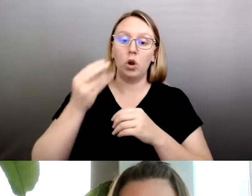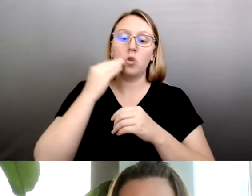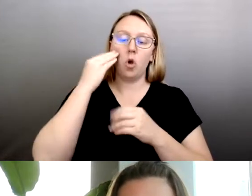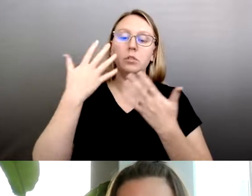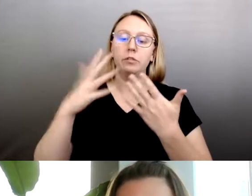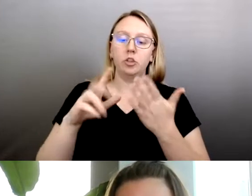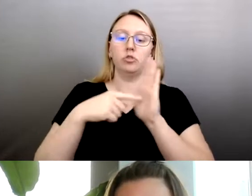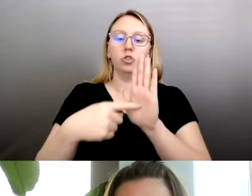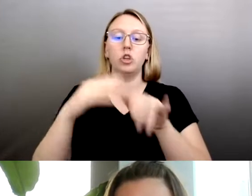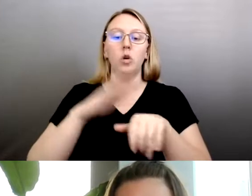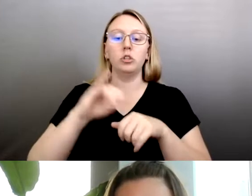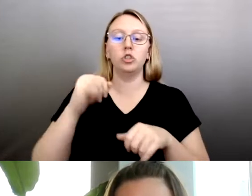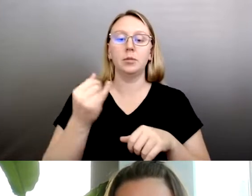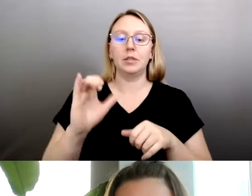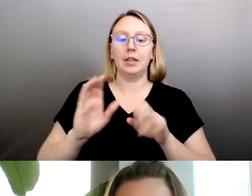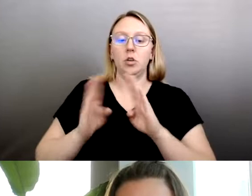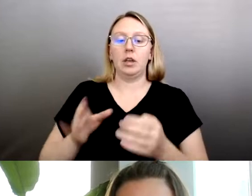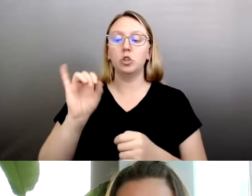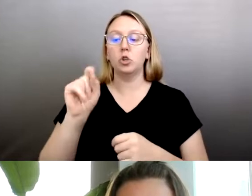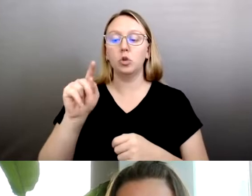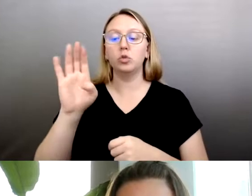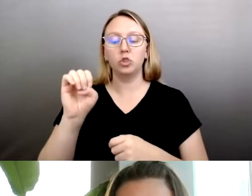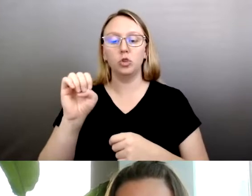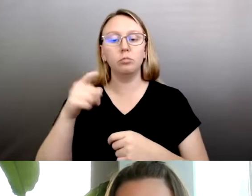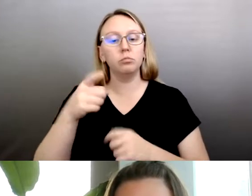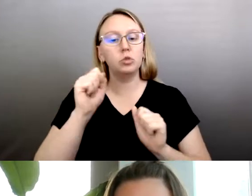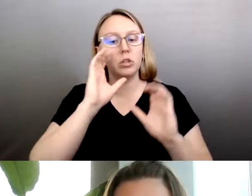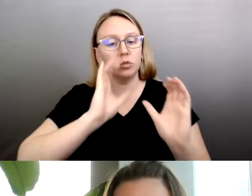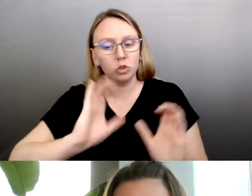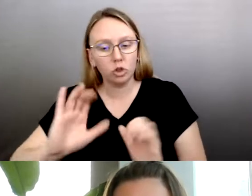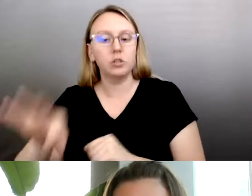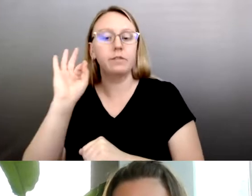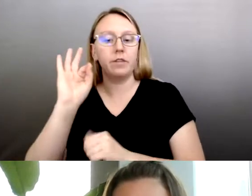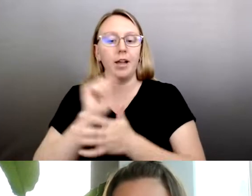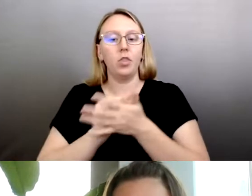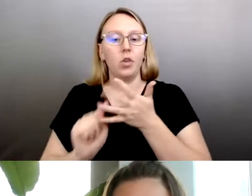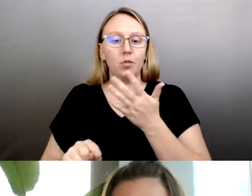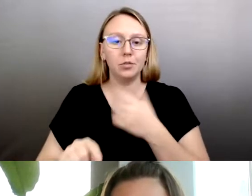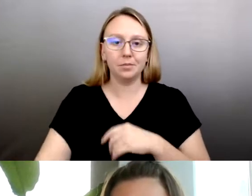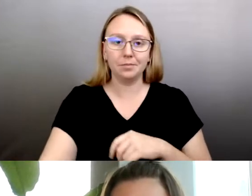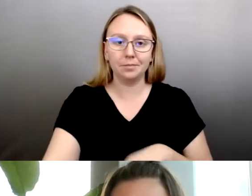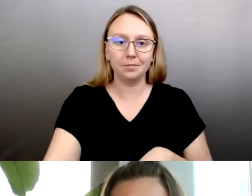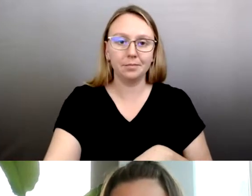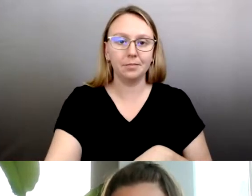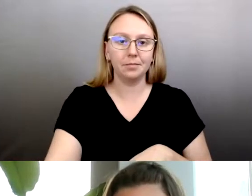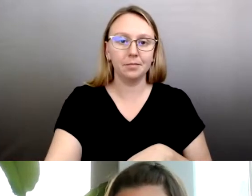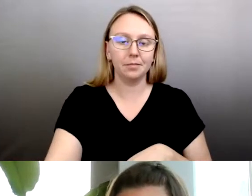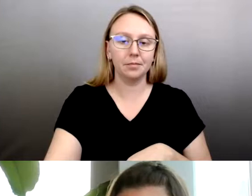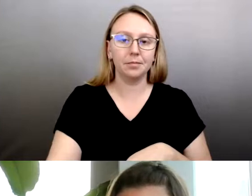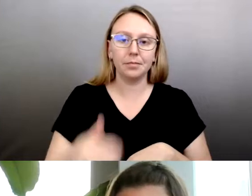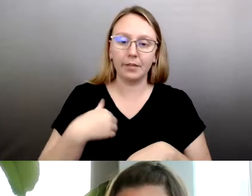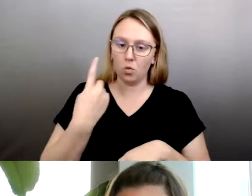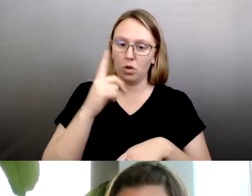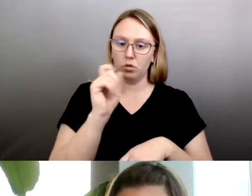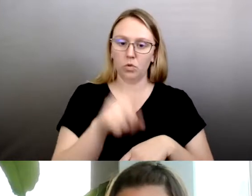page. So give that a search and you should find those. I have a question for